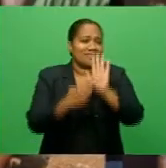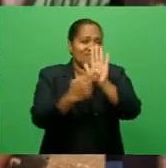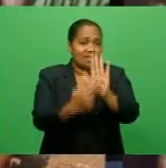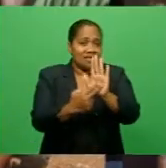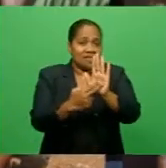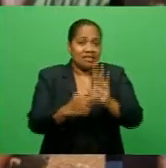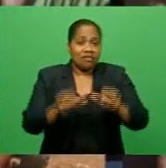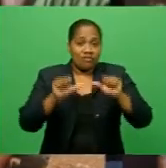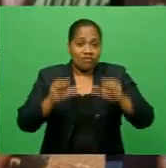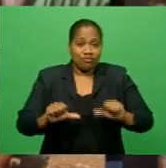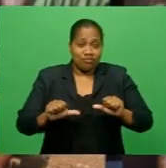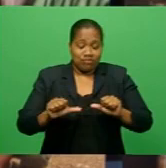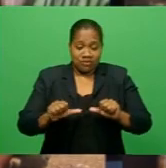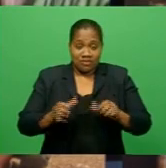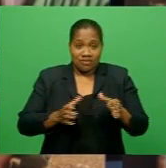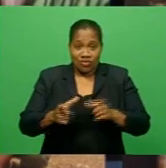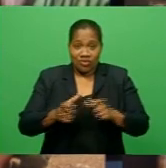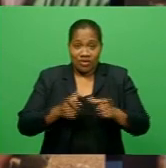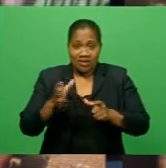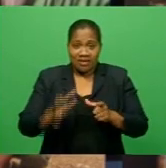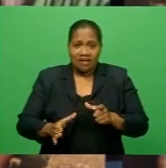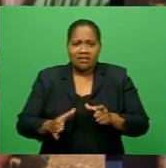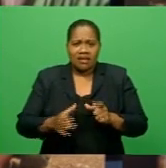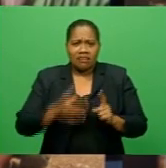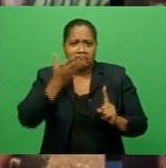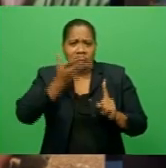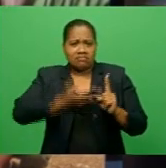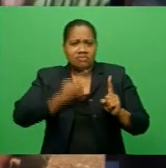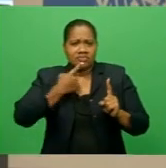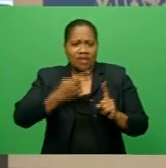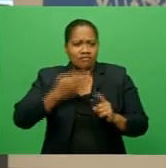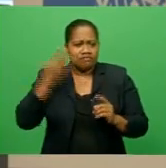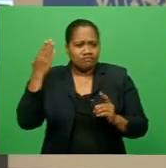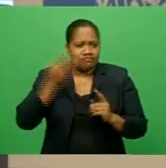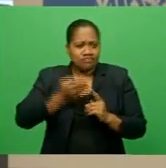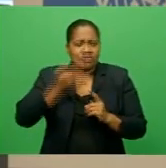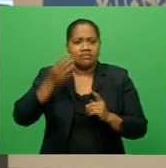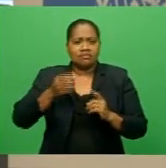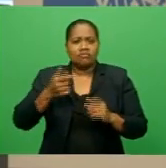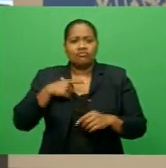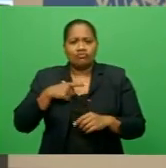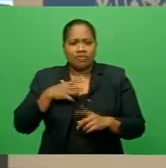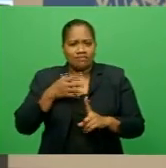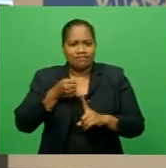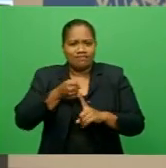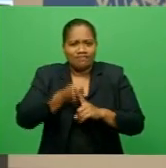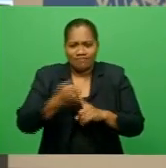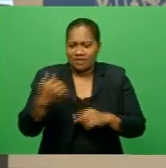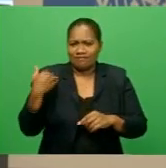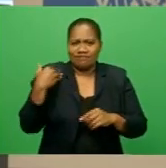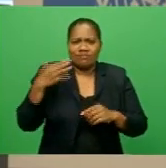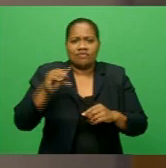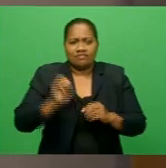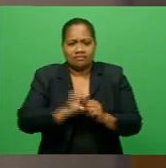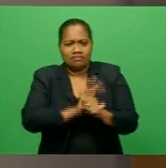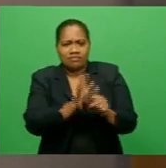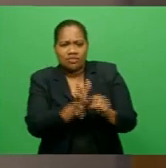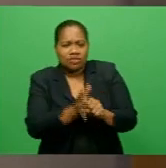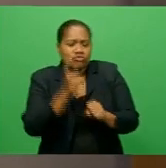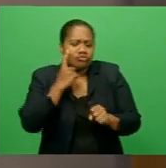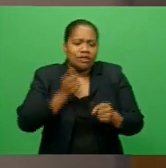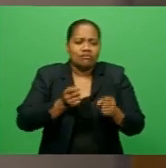Sanaka Samorshina says as the region hit the hardest by the impacts of COVID-19, they plan to provide services, awareness